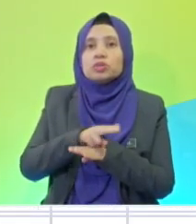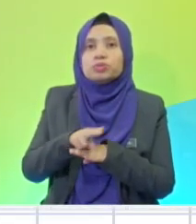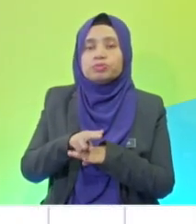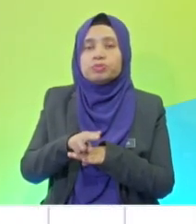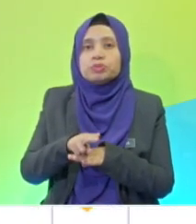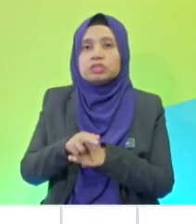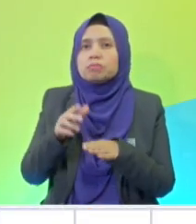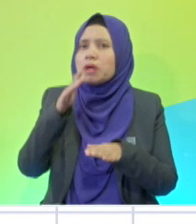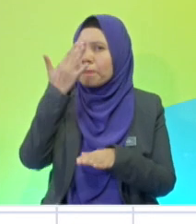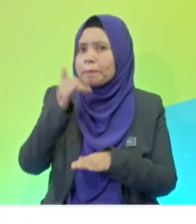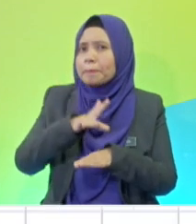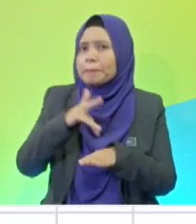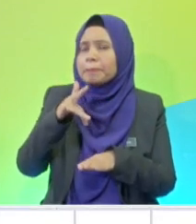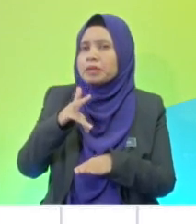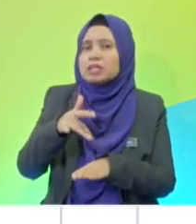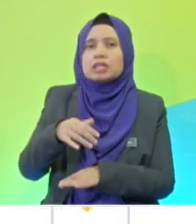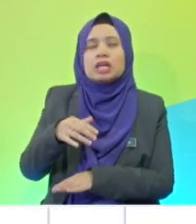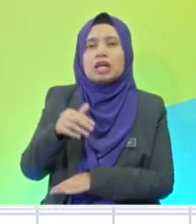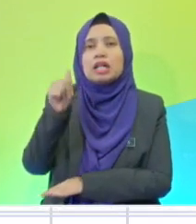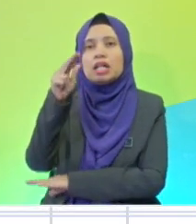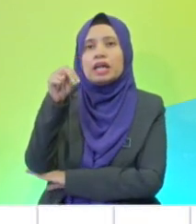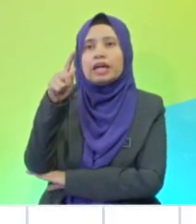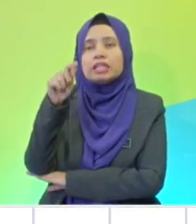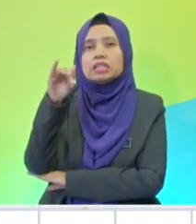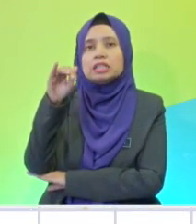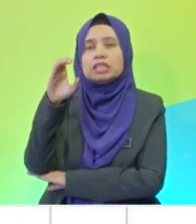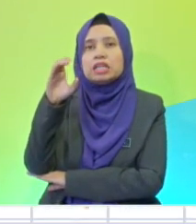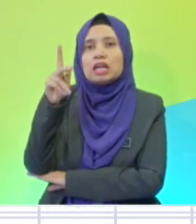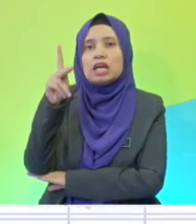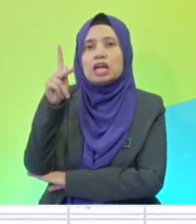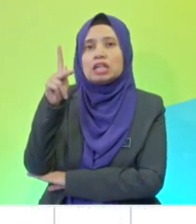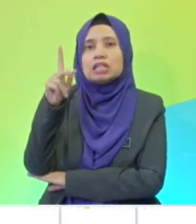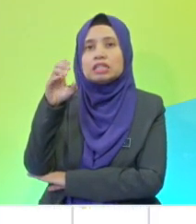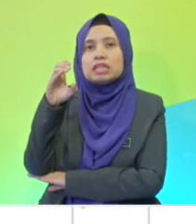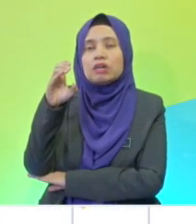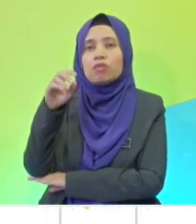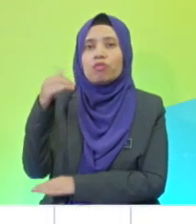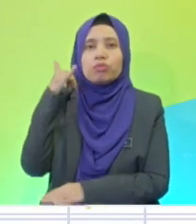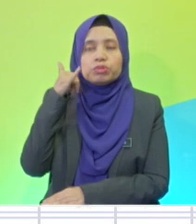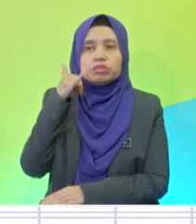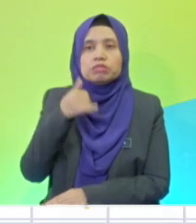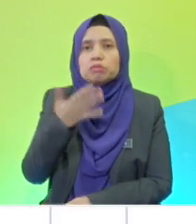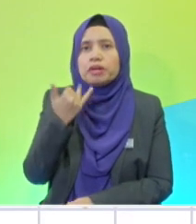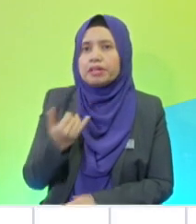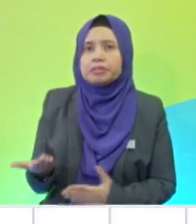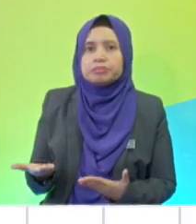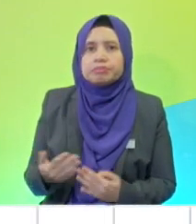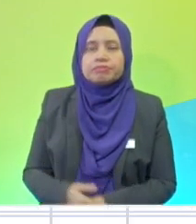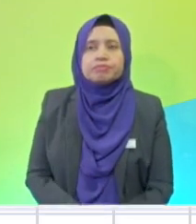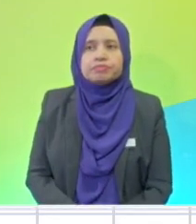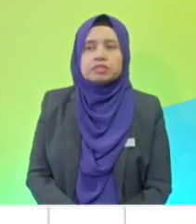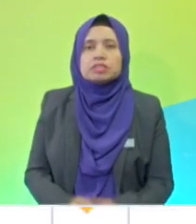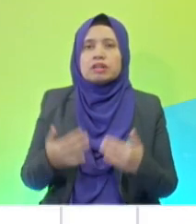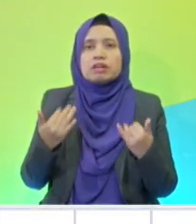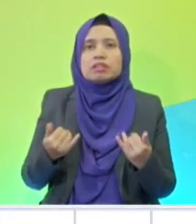antique phone. But how about today? What type of phone do people use nowadays? Right, Anissa, any guess on what type of